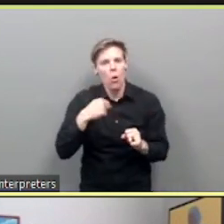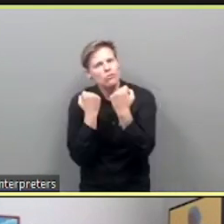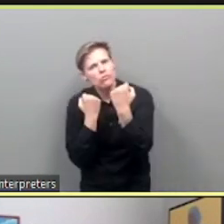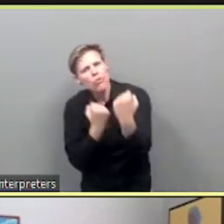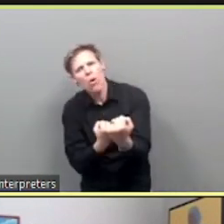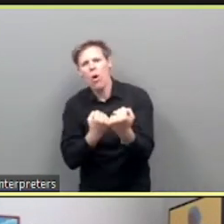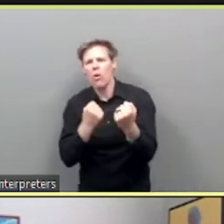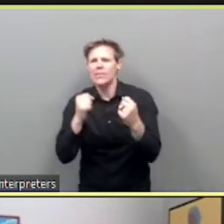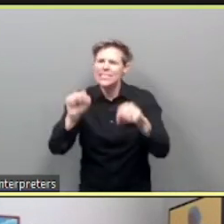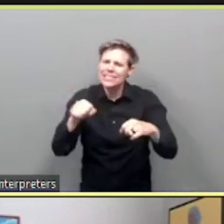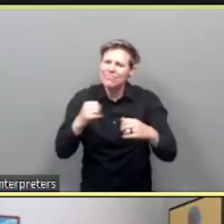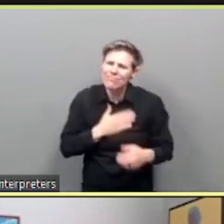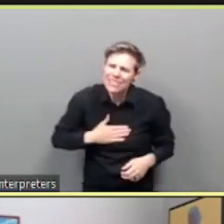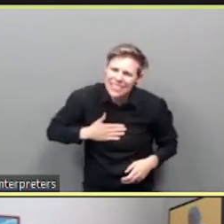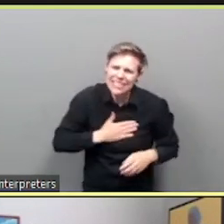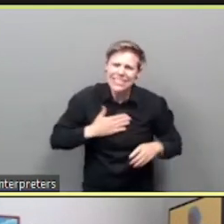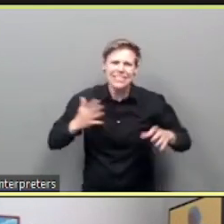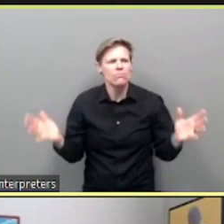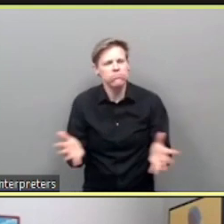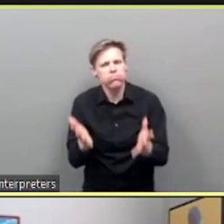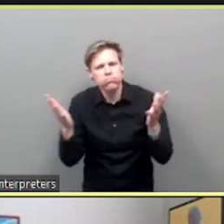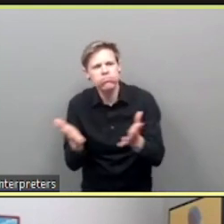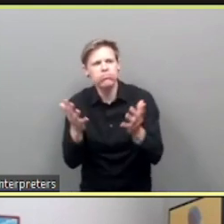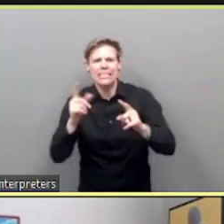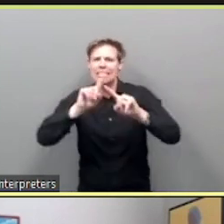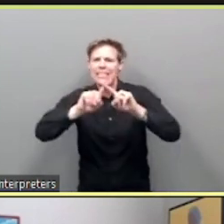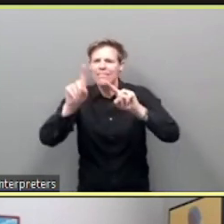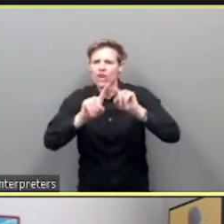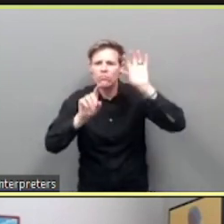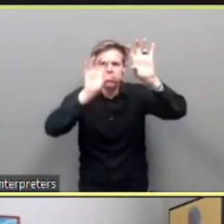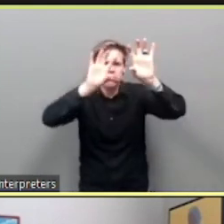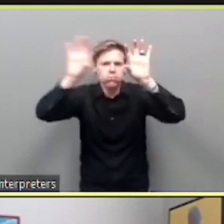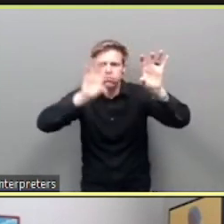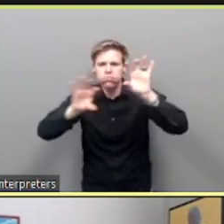different areas of the state to get vaccinated. Talk